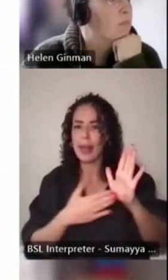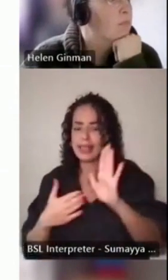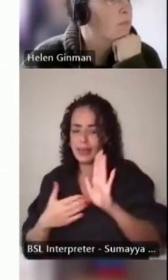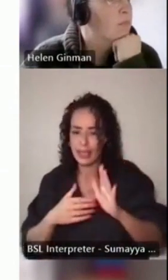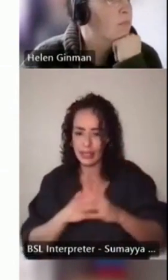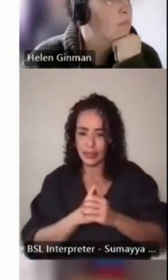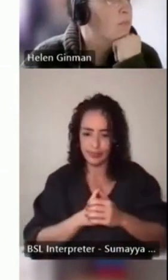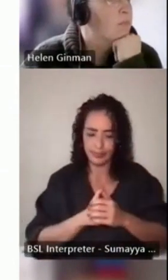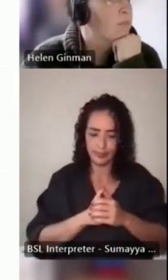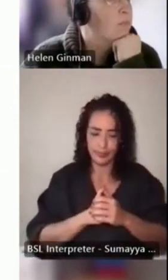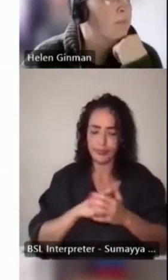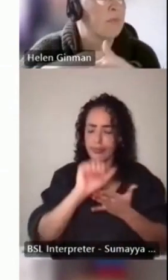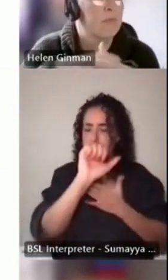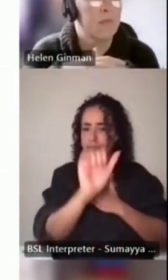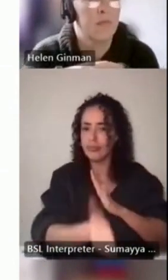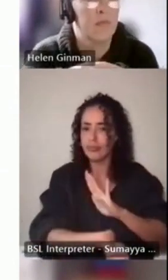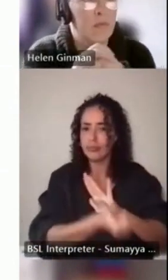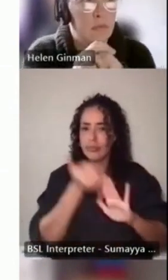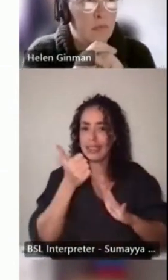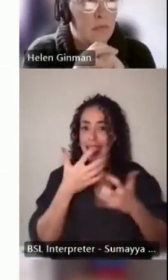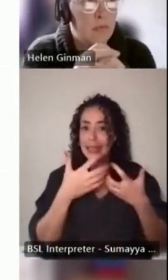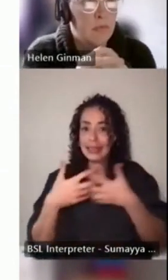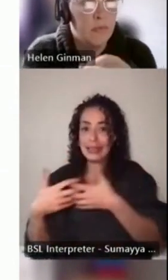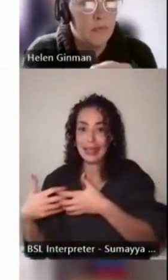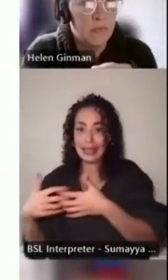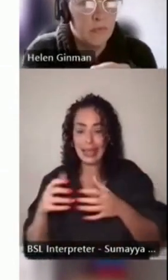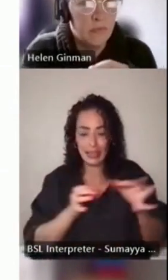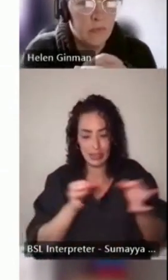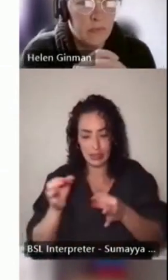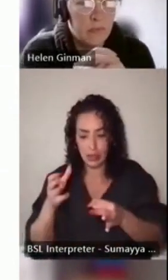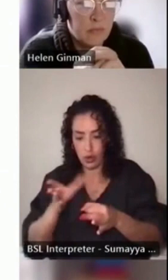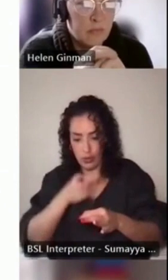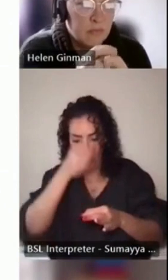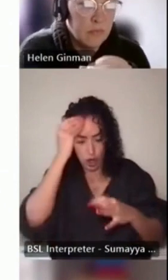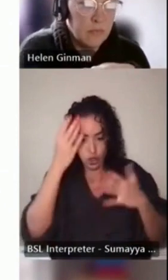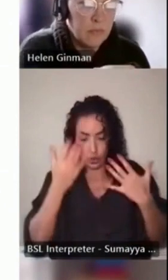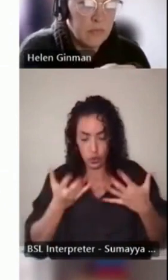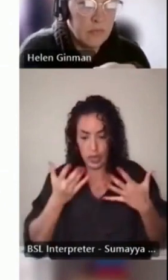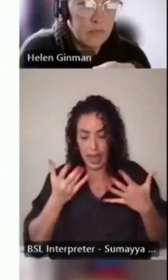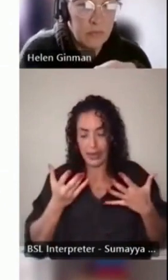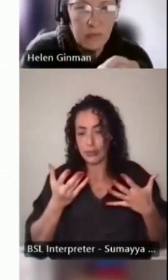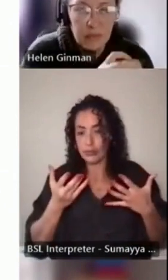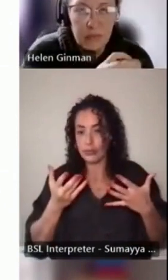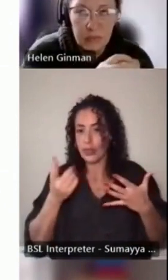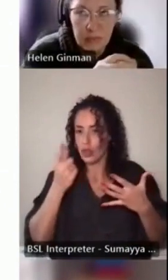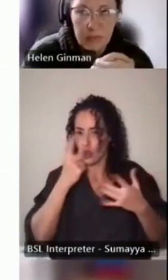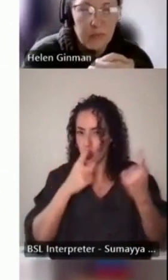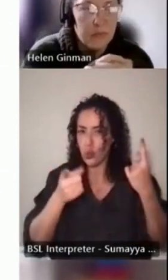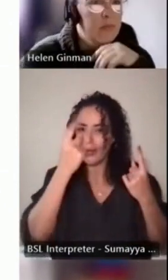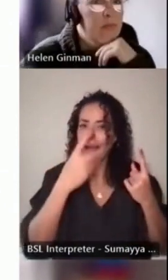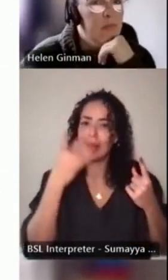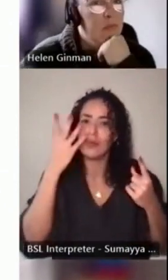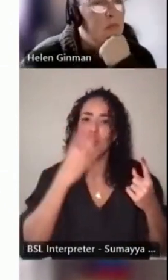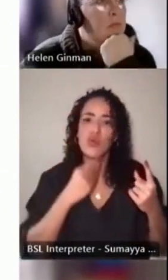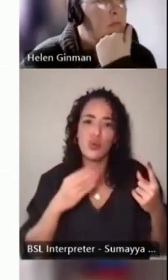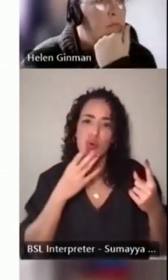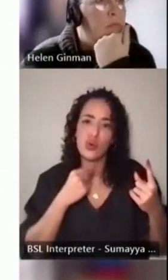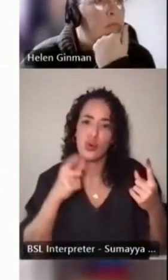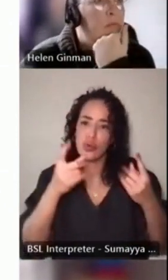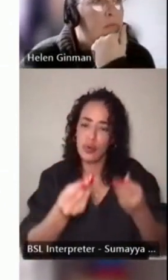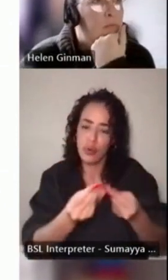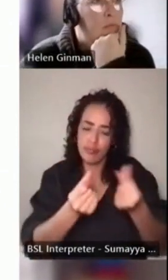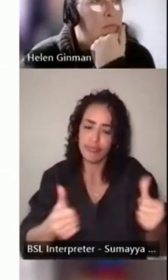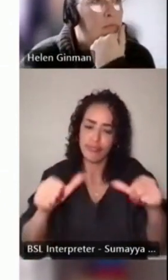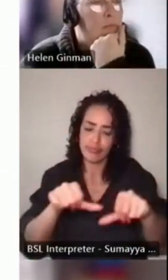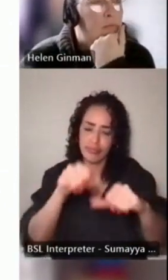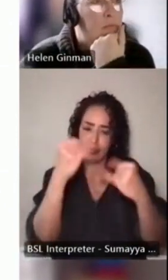what skills and techniques that we've learned about today could we use to try and resolve this